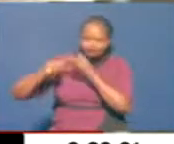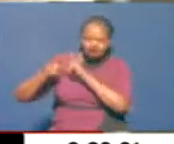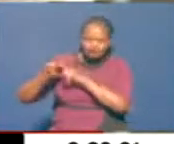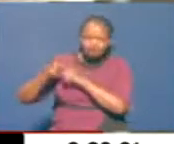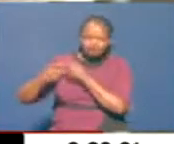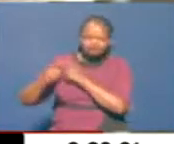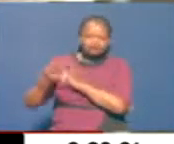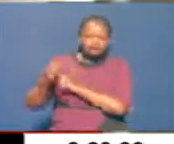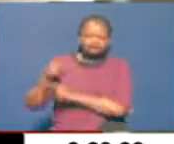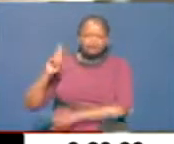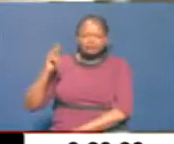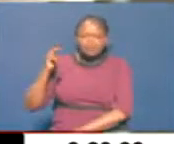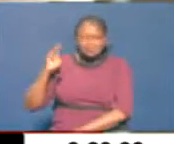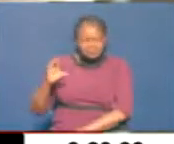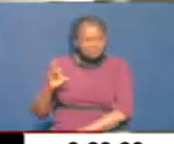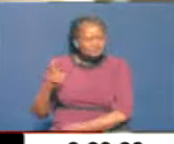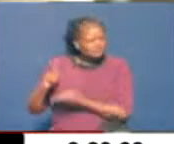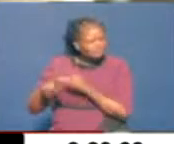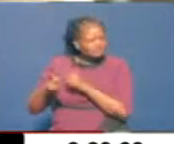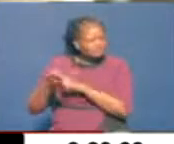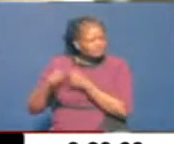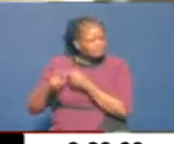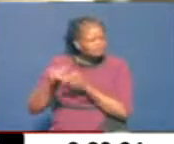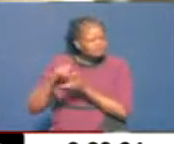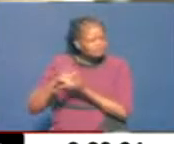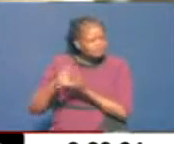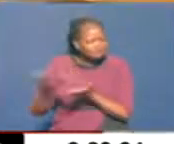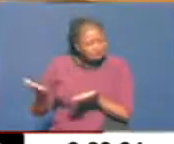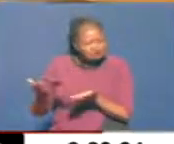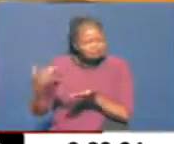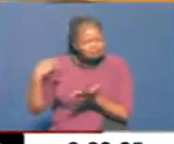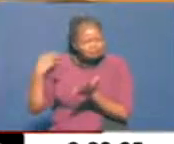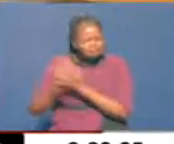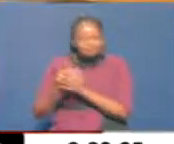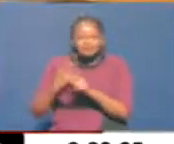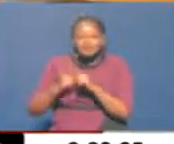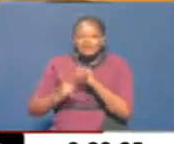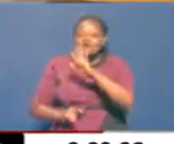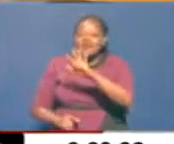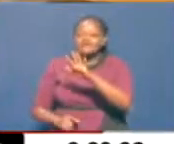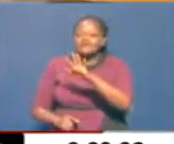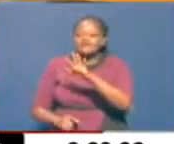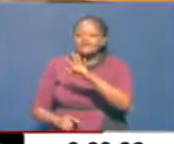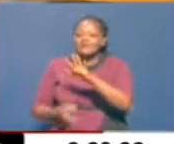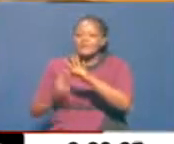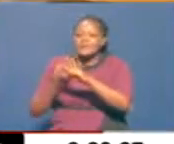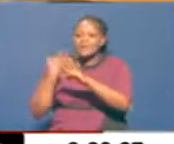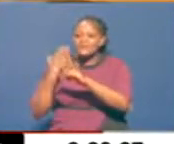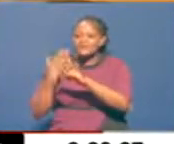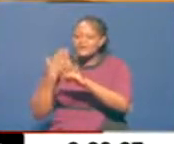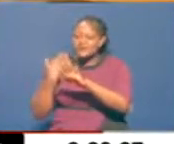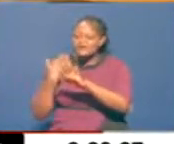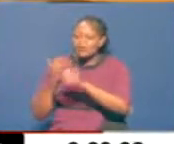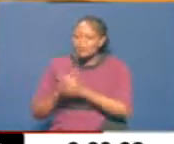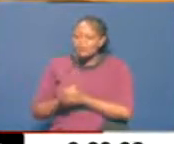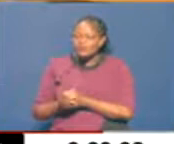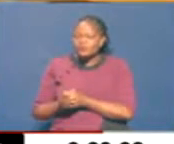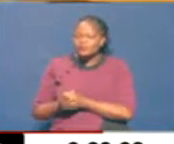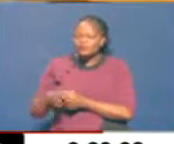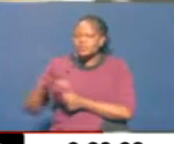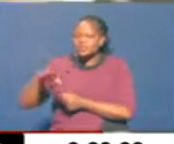UHC, and I've been engaged in the journey now for almost 5 years, even prior to me taking the current appointment that I